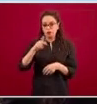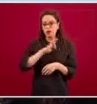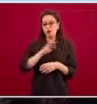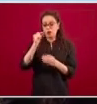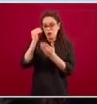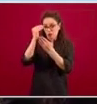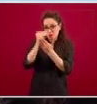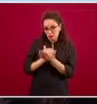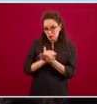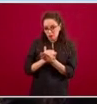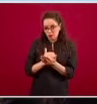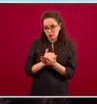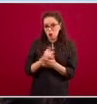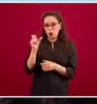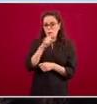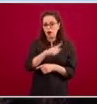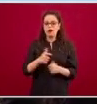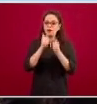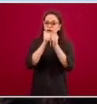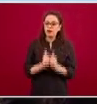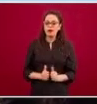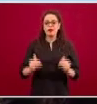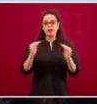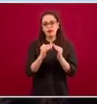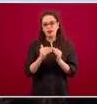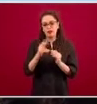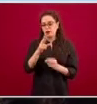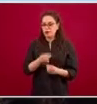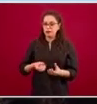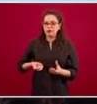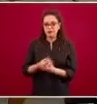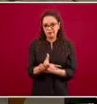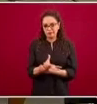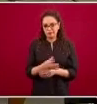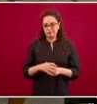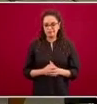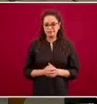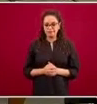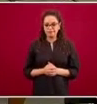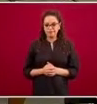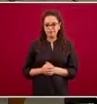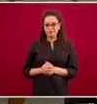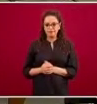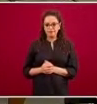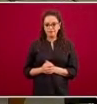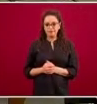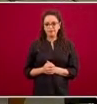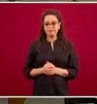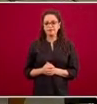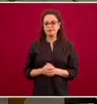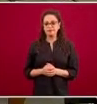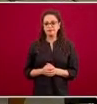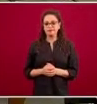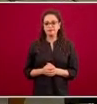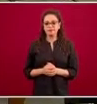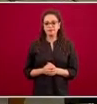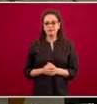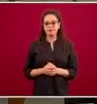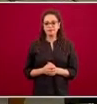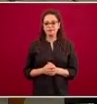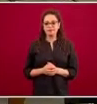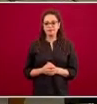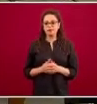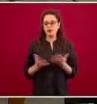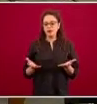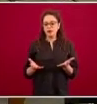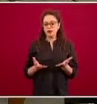or mitigate its effects if we stay at home. So that is the interpretation. Finally, what day is it? What